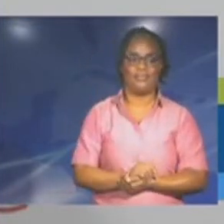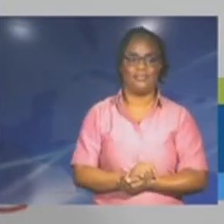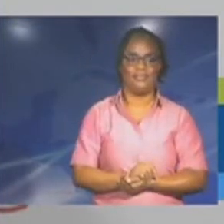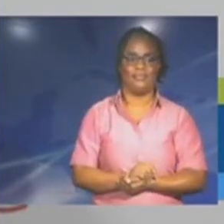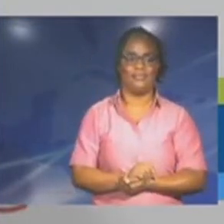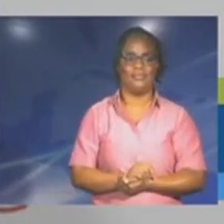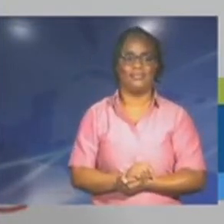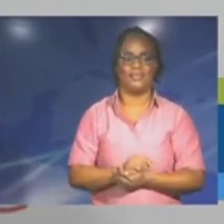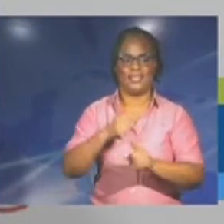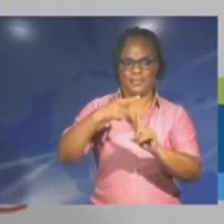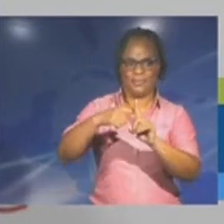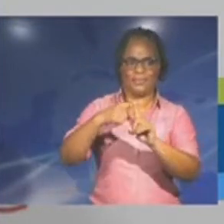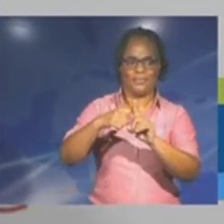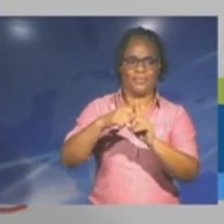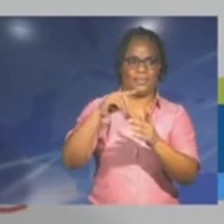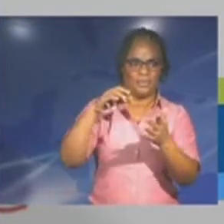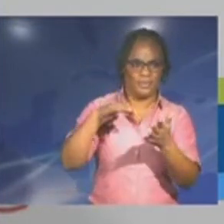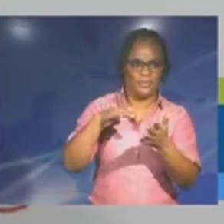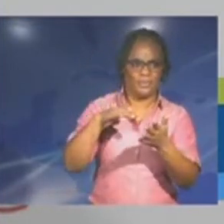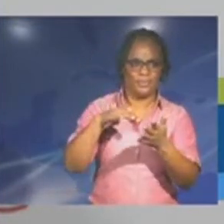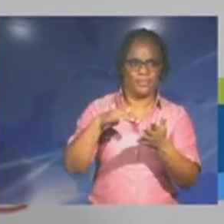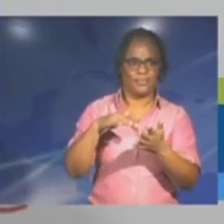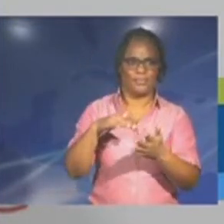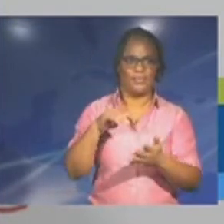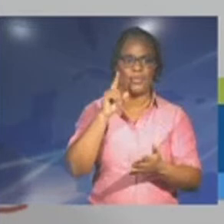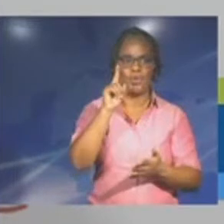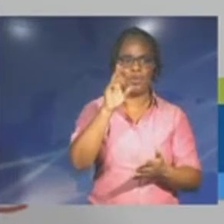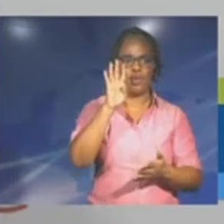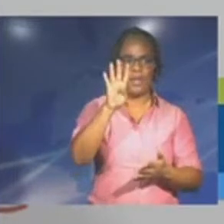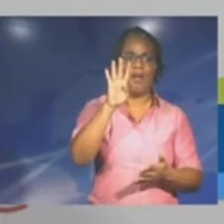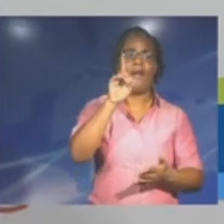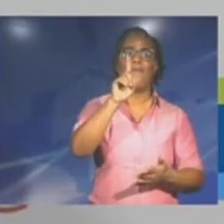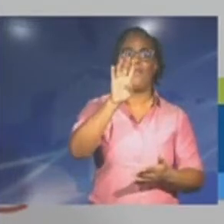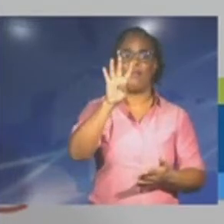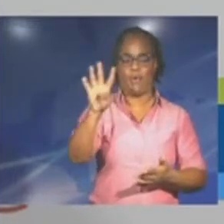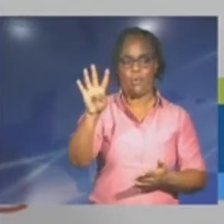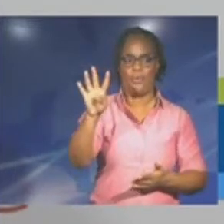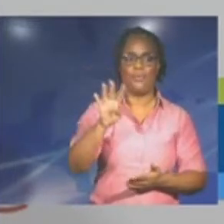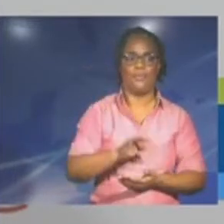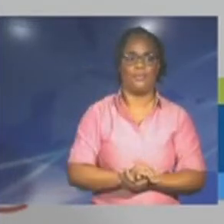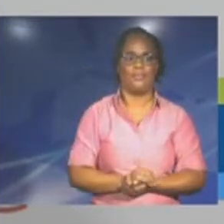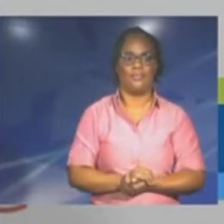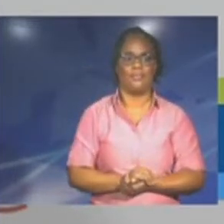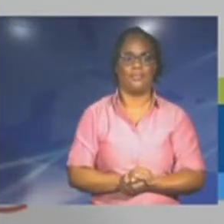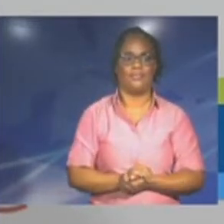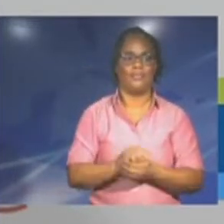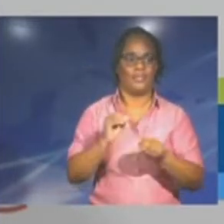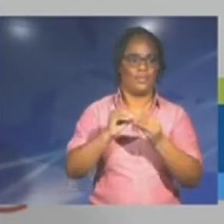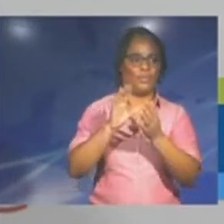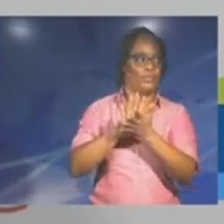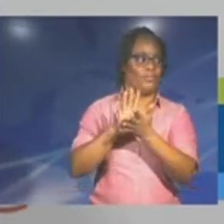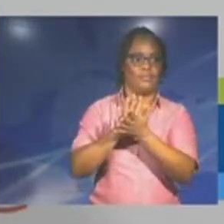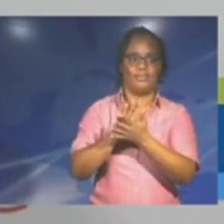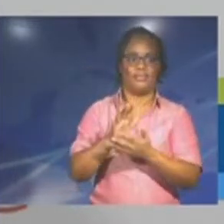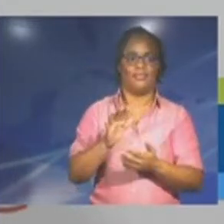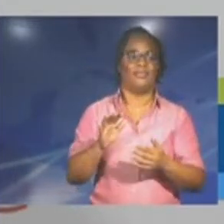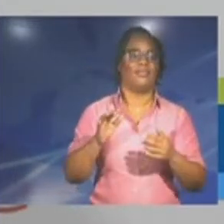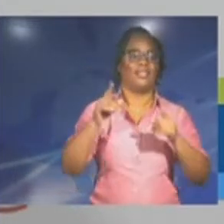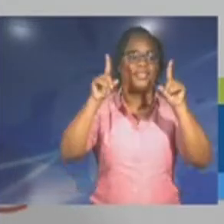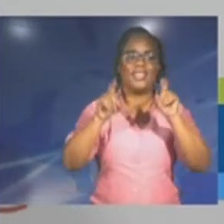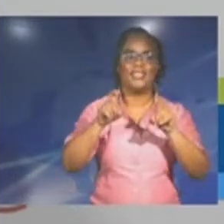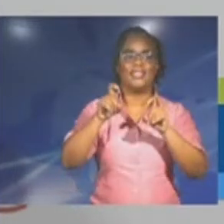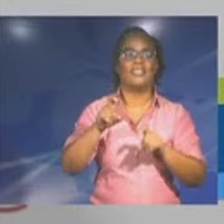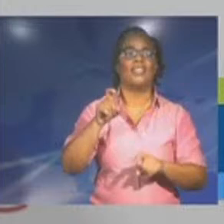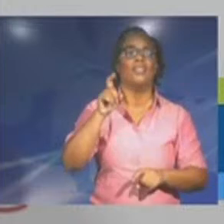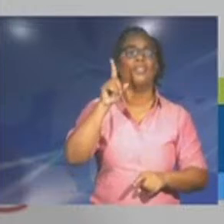in total, 144. And the number of schools where students were tested,